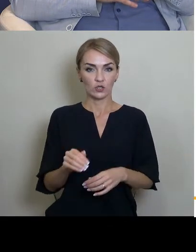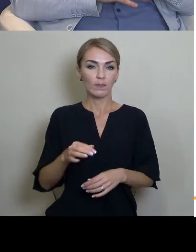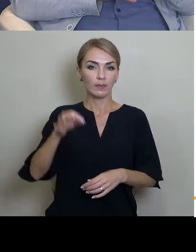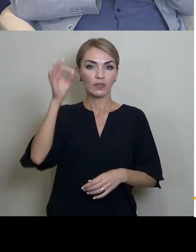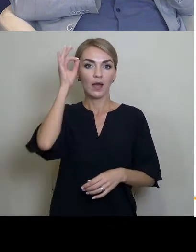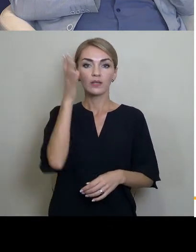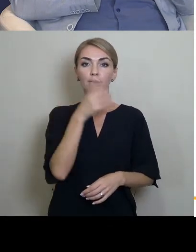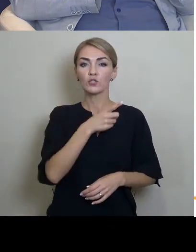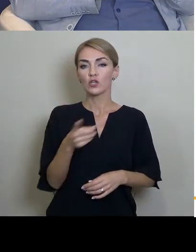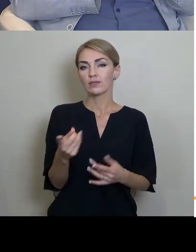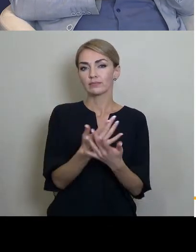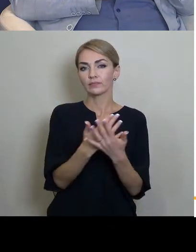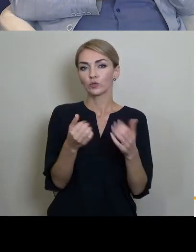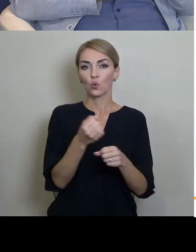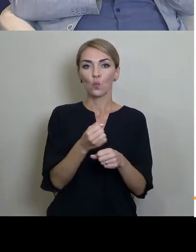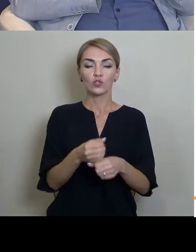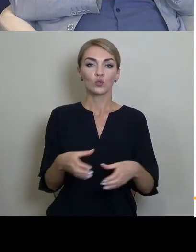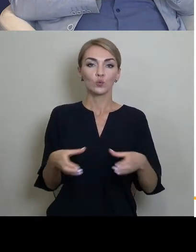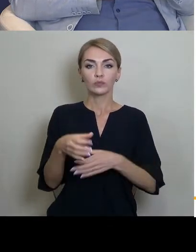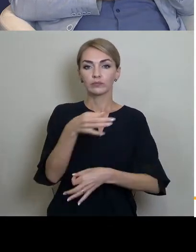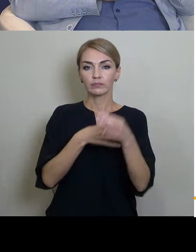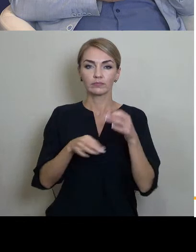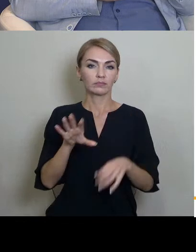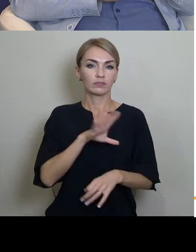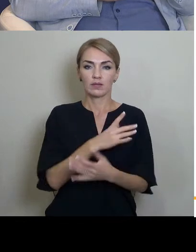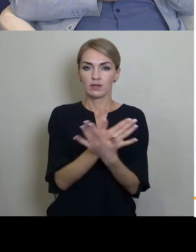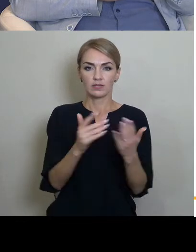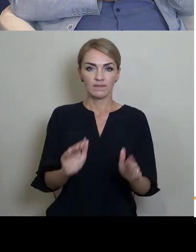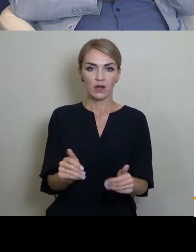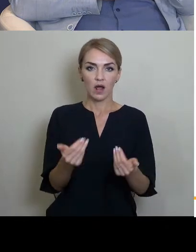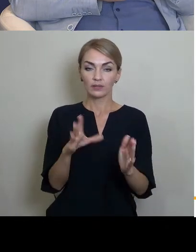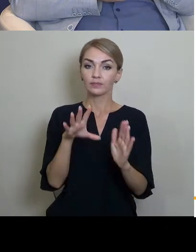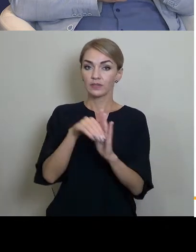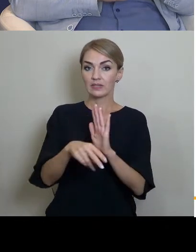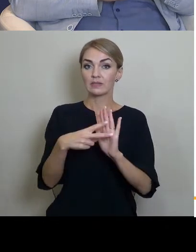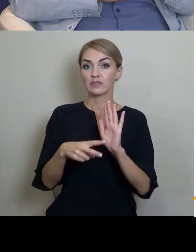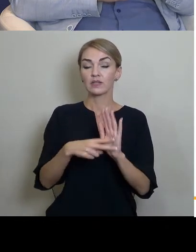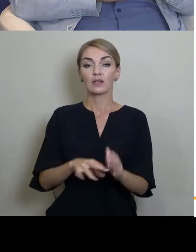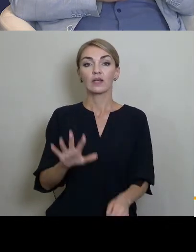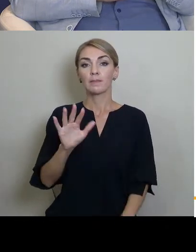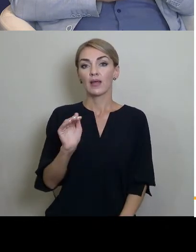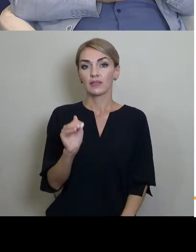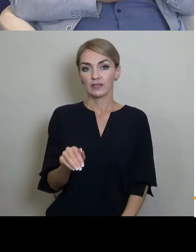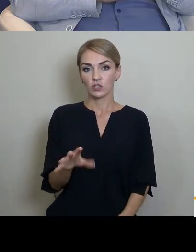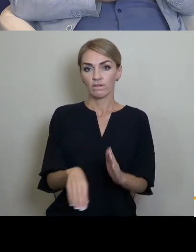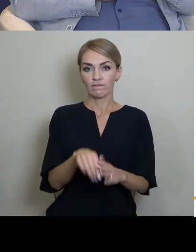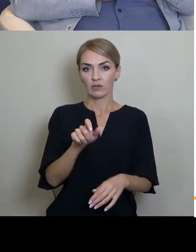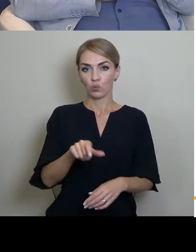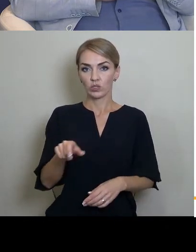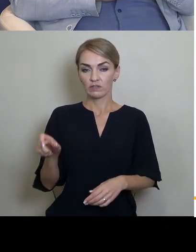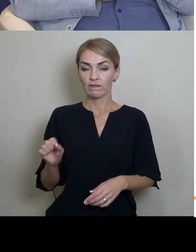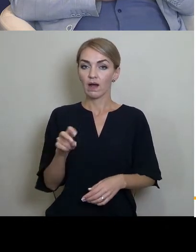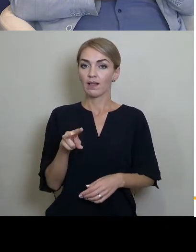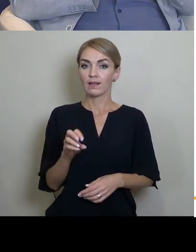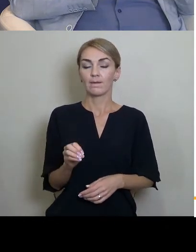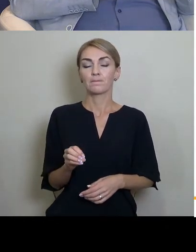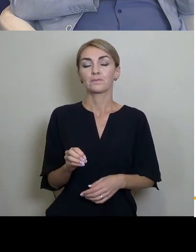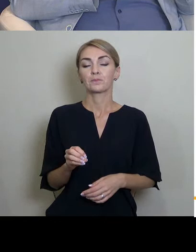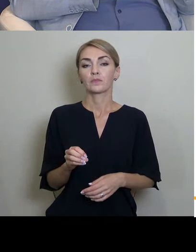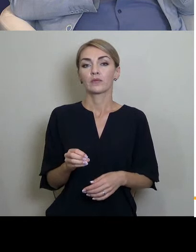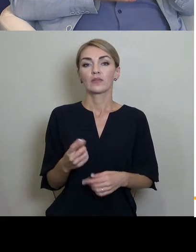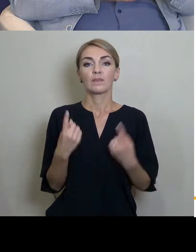Why 10,000? If you remember, at working groups we discussed different options, including 75,000